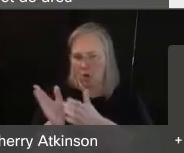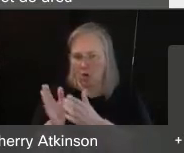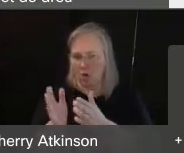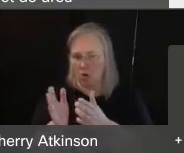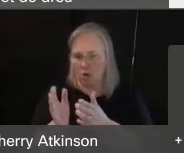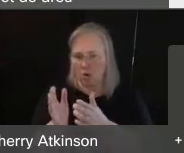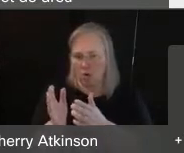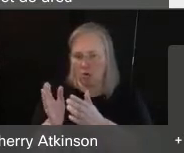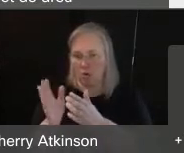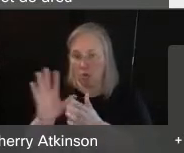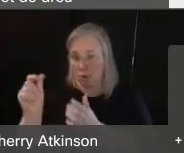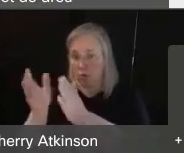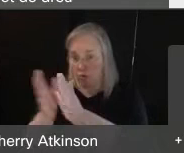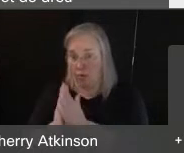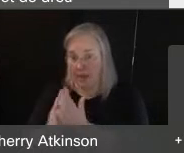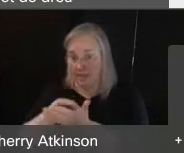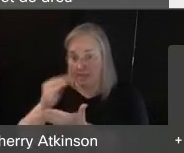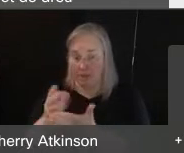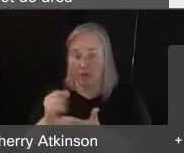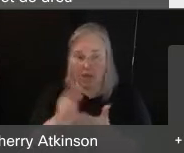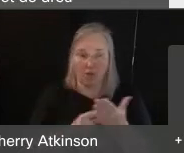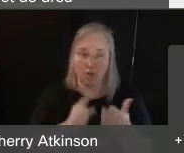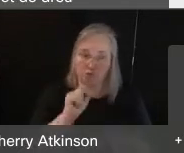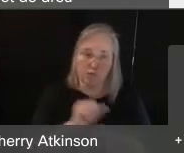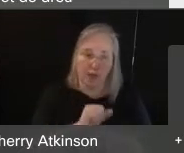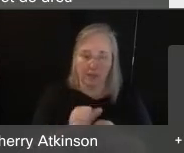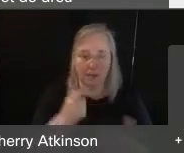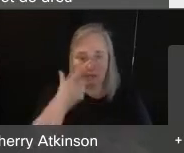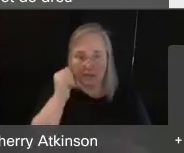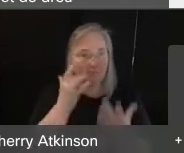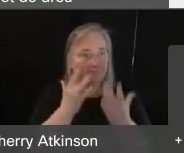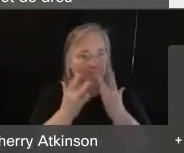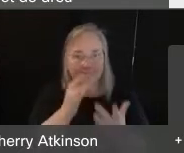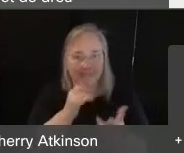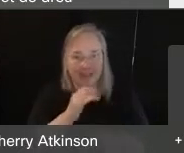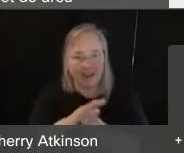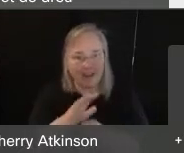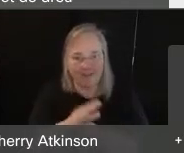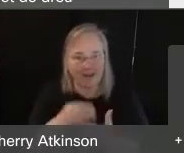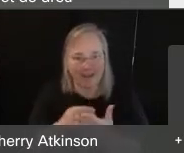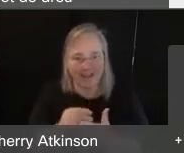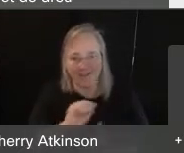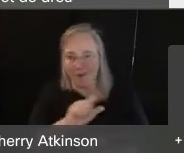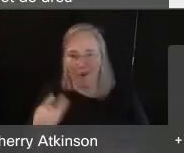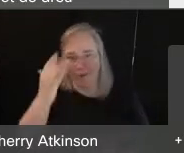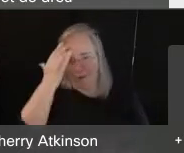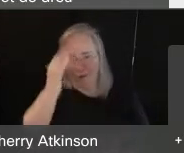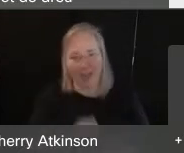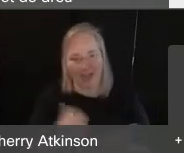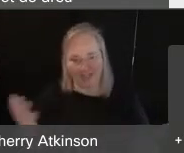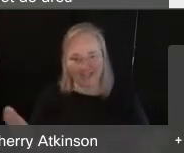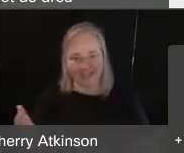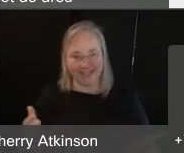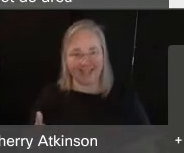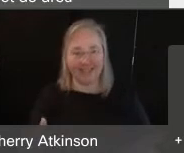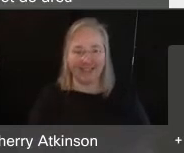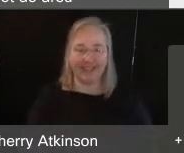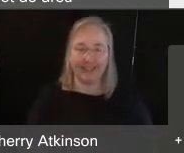reality? Because we don't have enough money, right? So everybody knows that. So